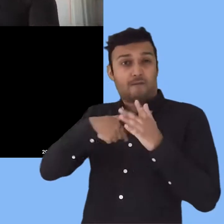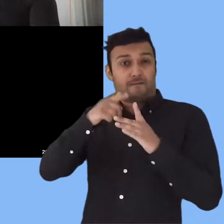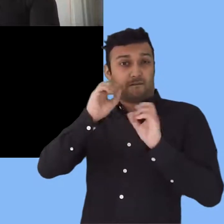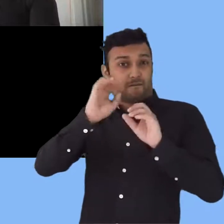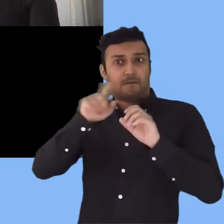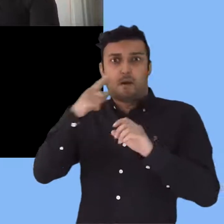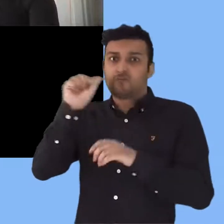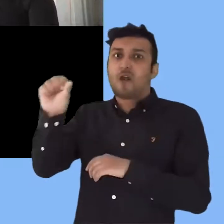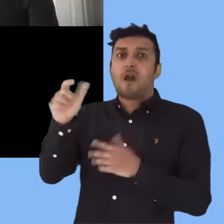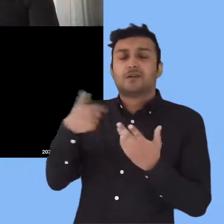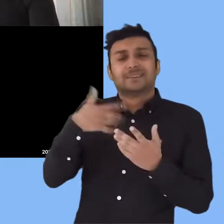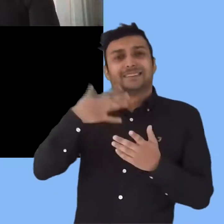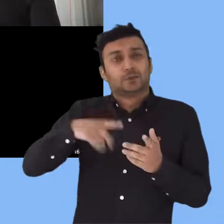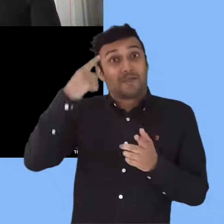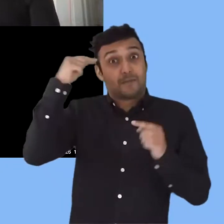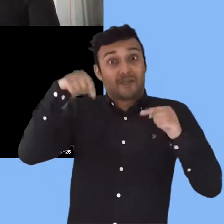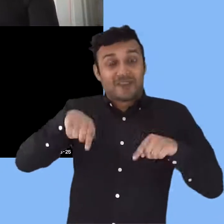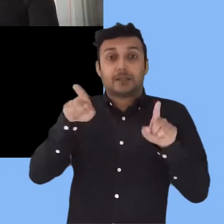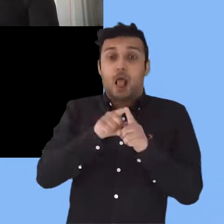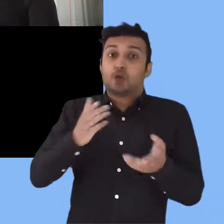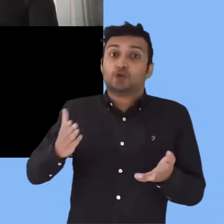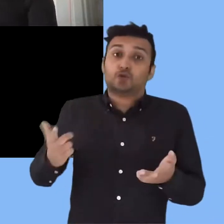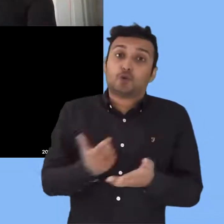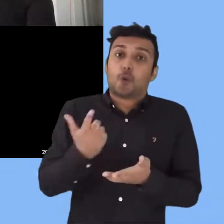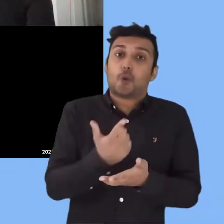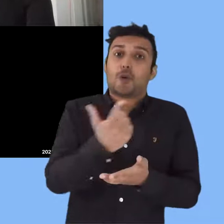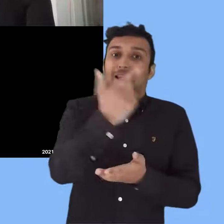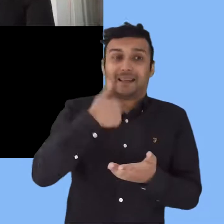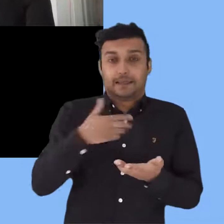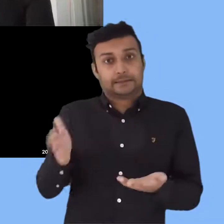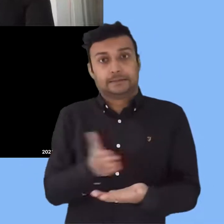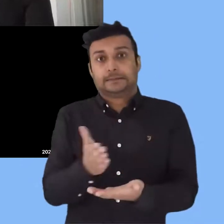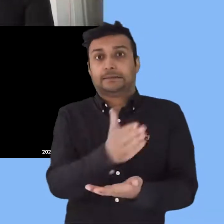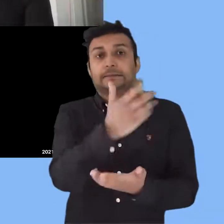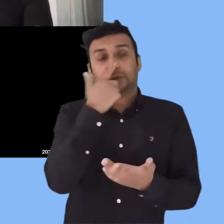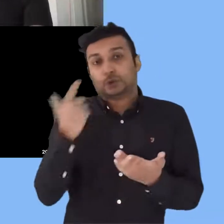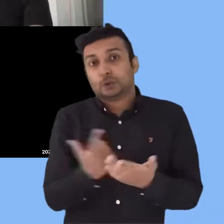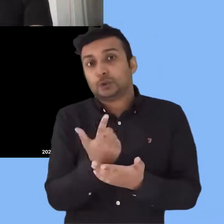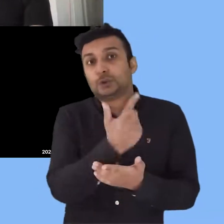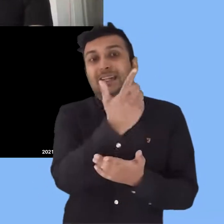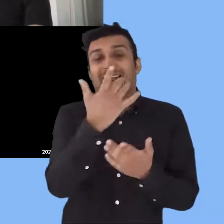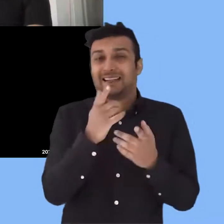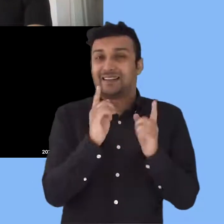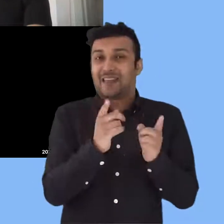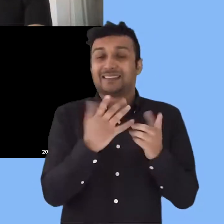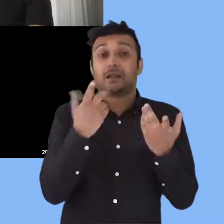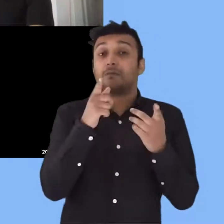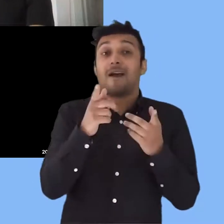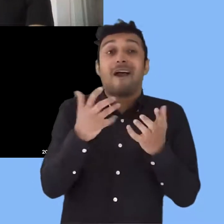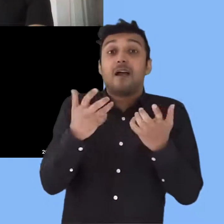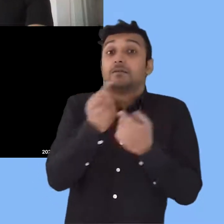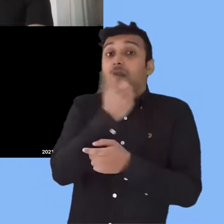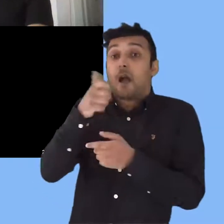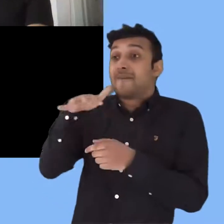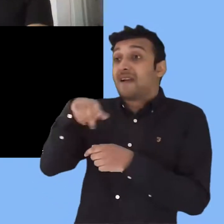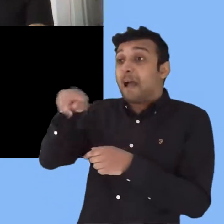thinking about how we begin that, how do we get families who perhaps do not want to speak about race, do